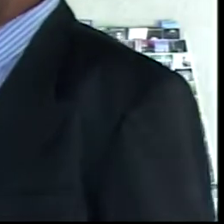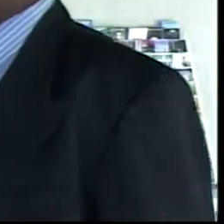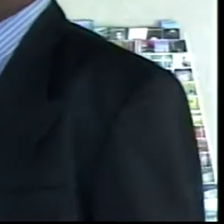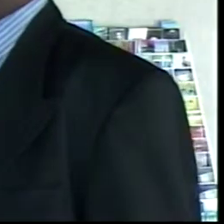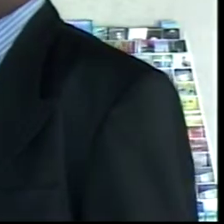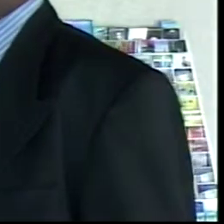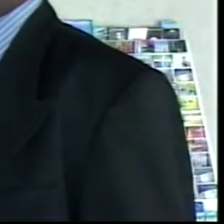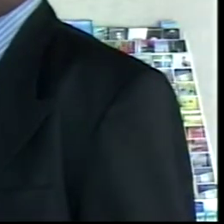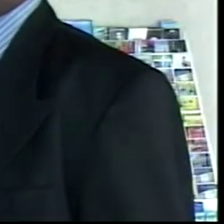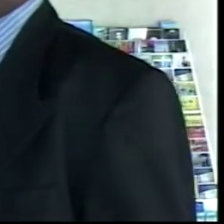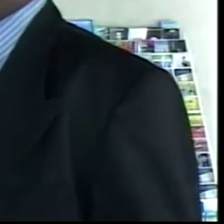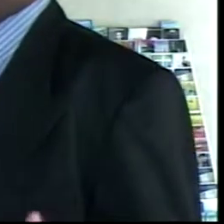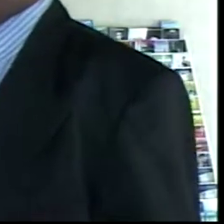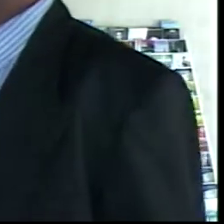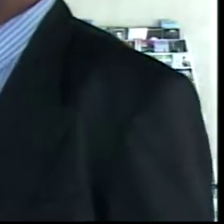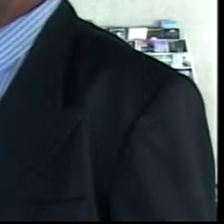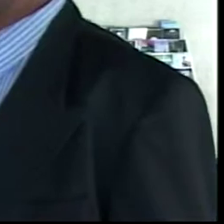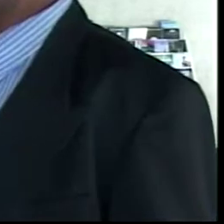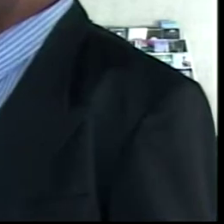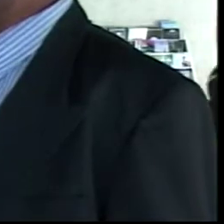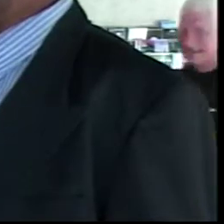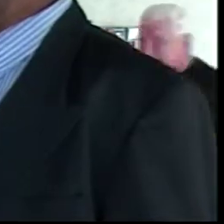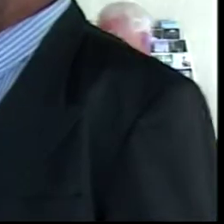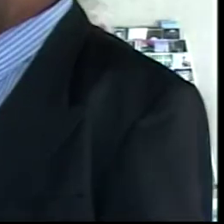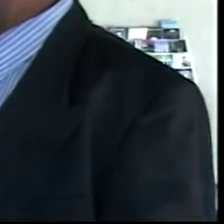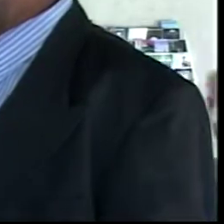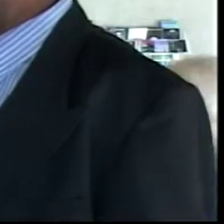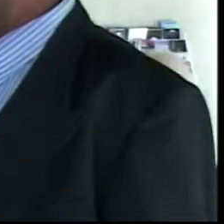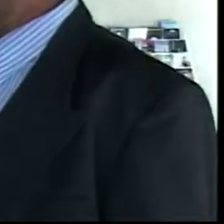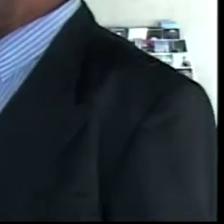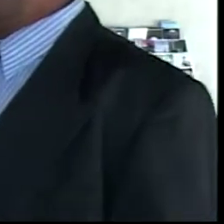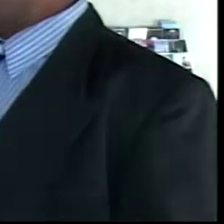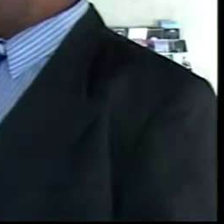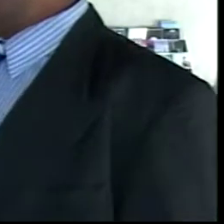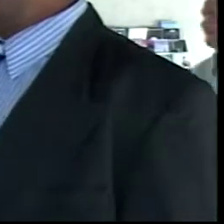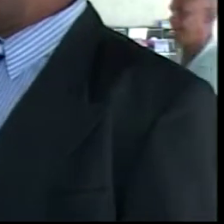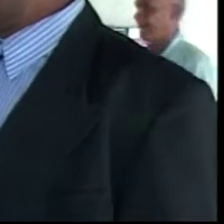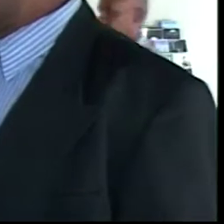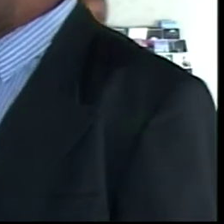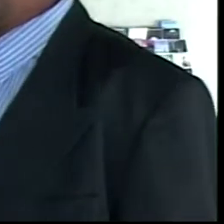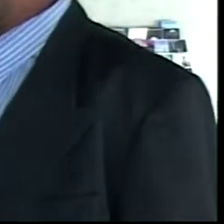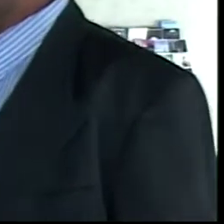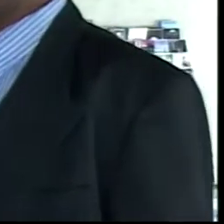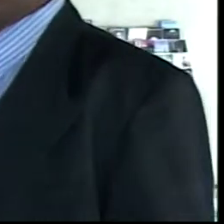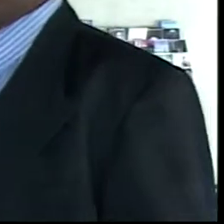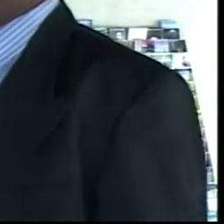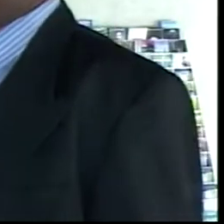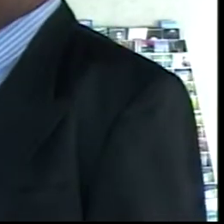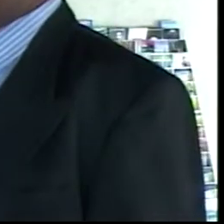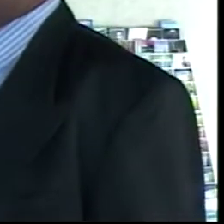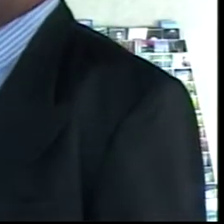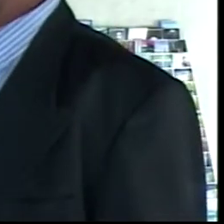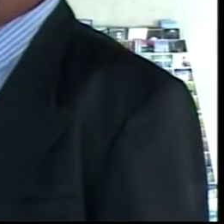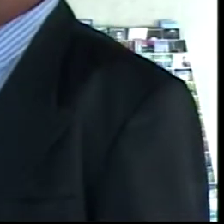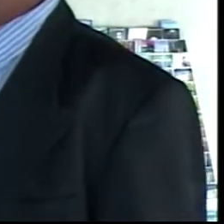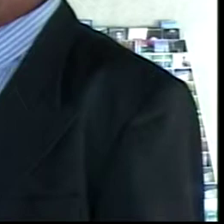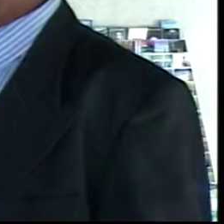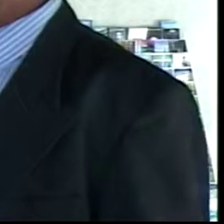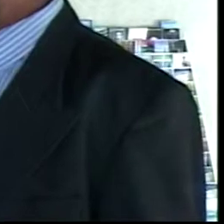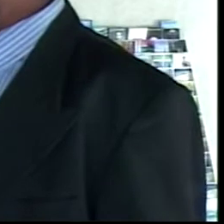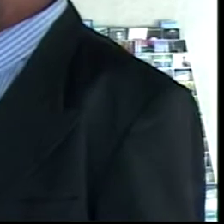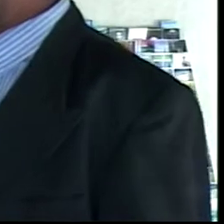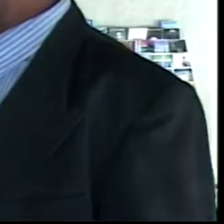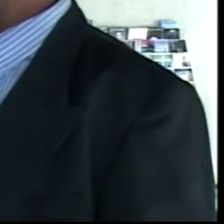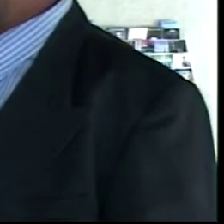certain international best practices, practices such as the right to audit. Whereas if you have a third party processing your data, it has